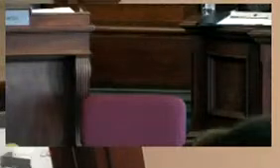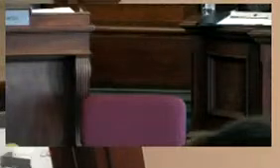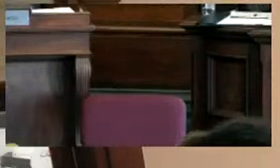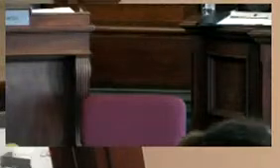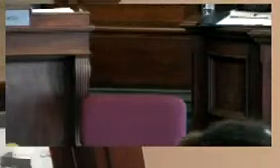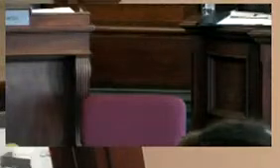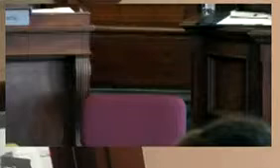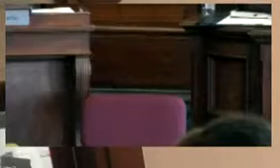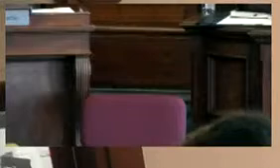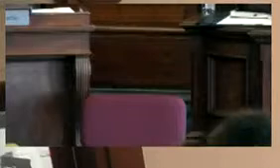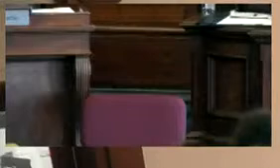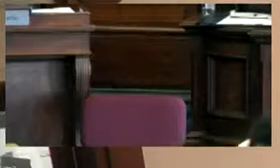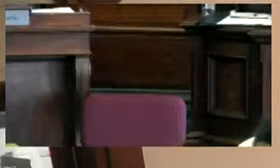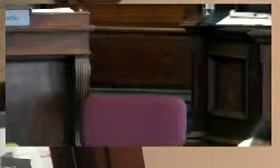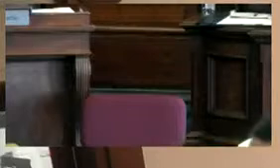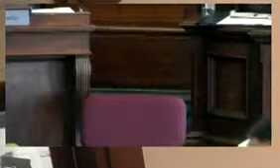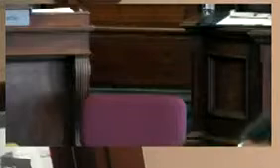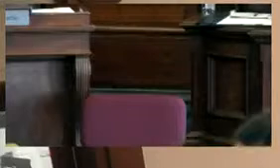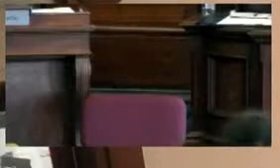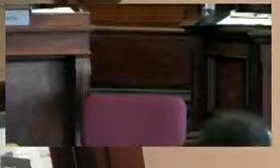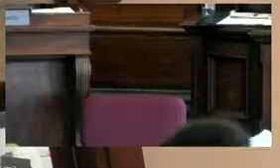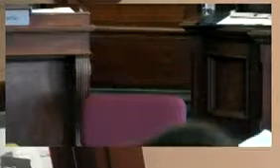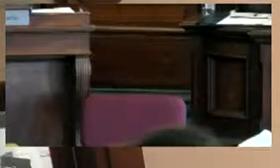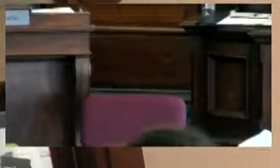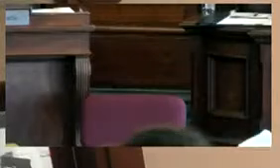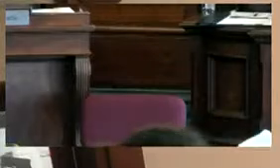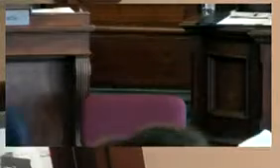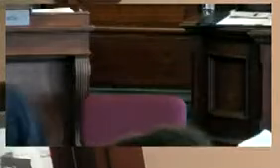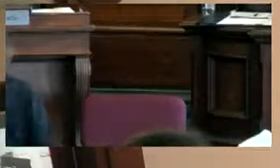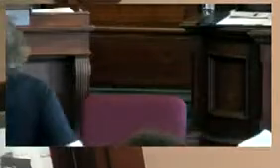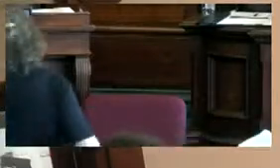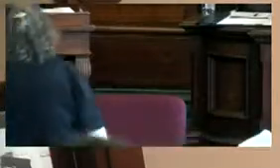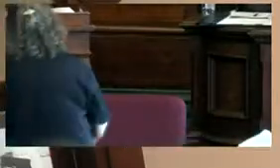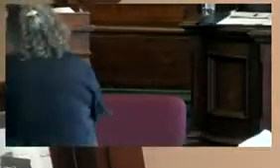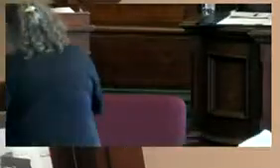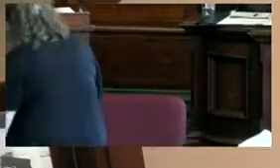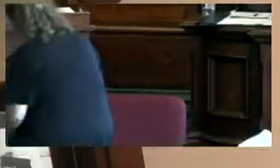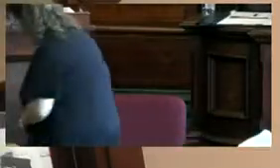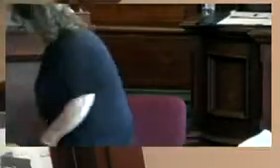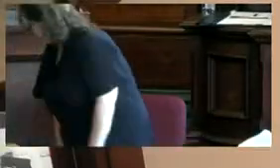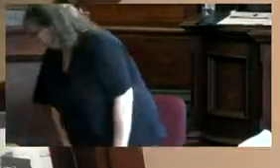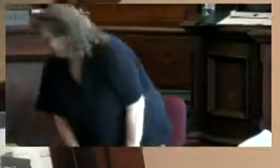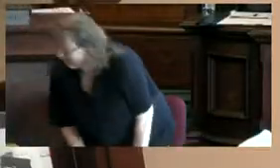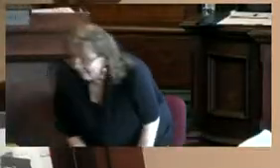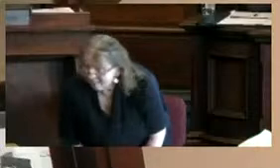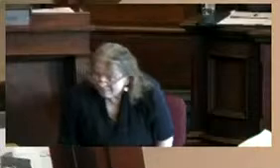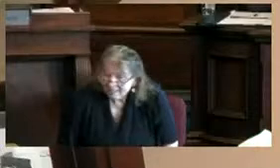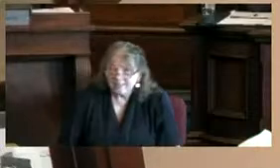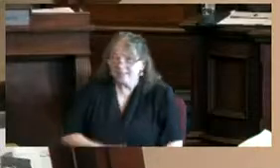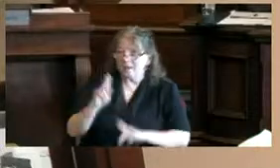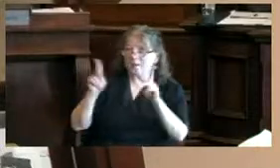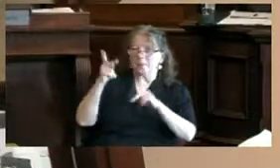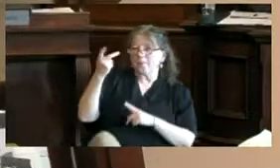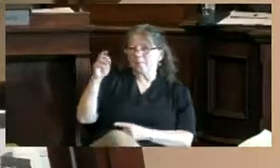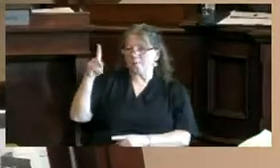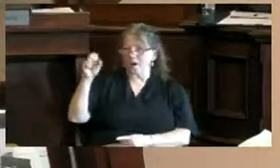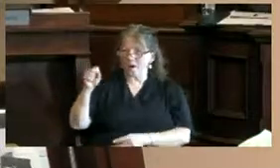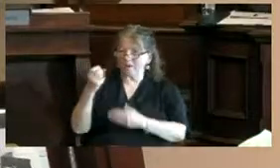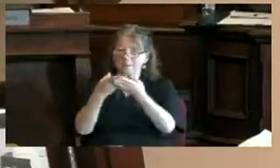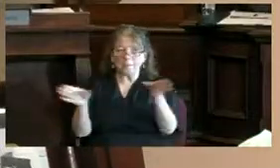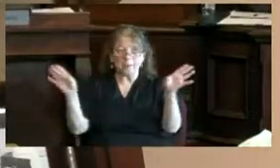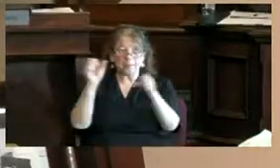Good afternoon. At this time, I will call the People, Parks, and Public Works Committee to order, and I'll ask the clerk to call the